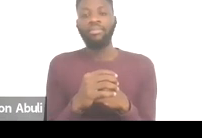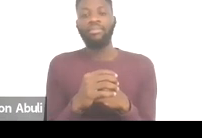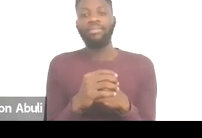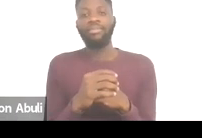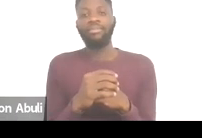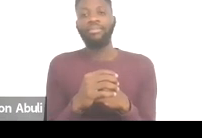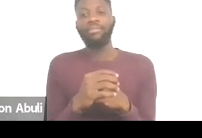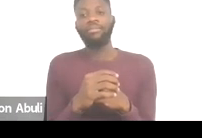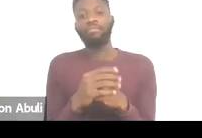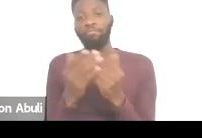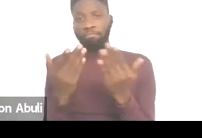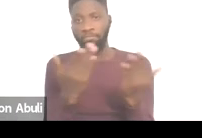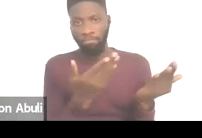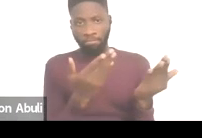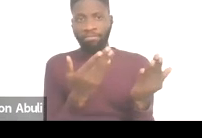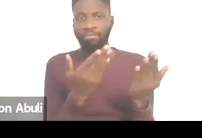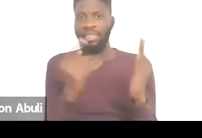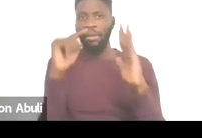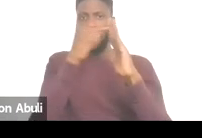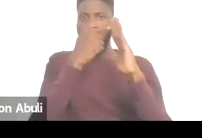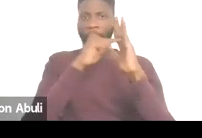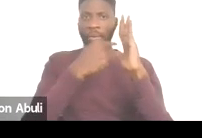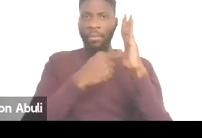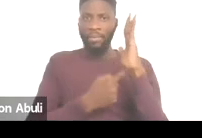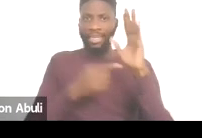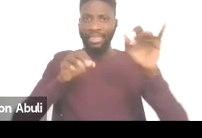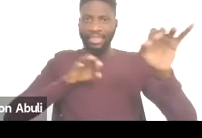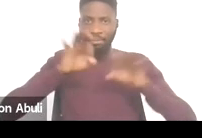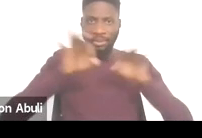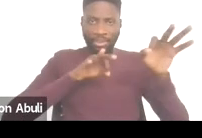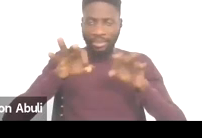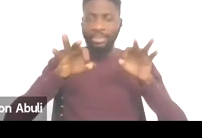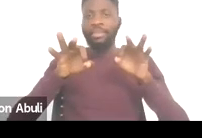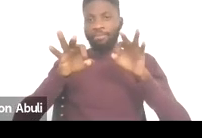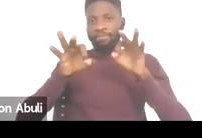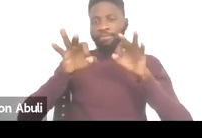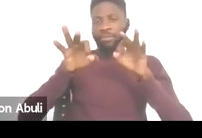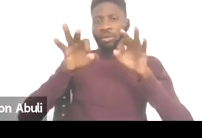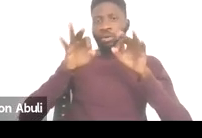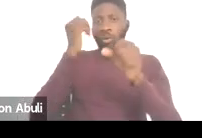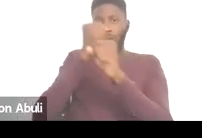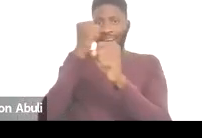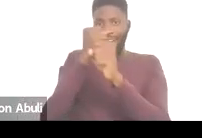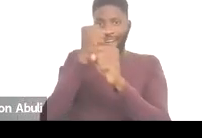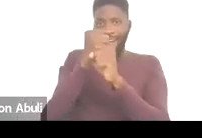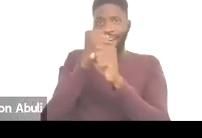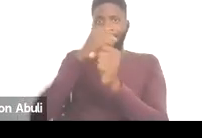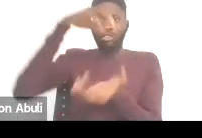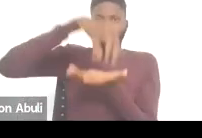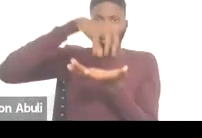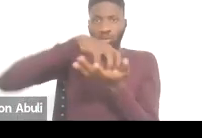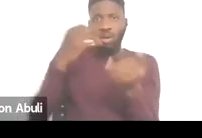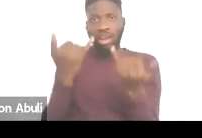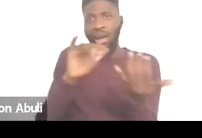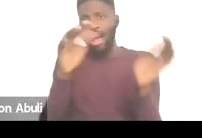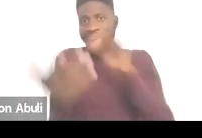to give you a highlight of the world of work, the situation we are in right now. I know some of you have